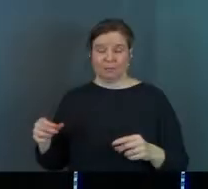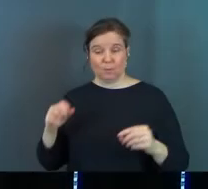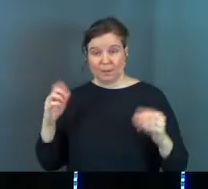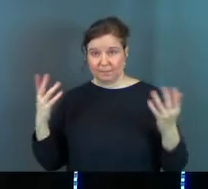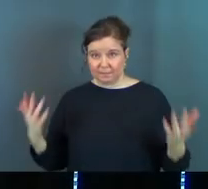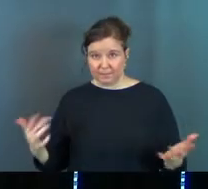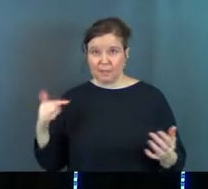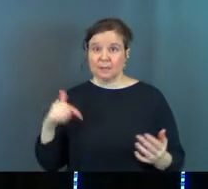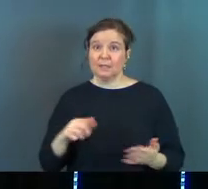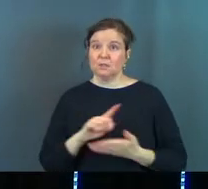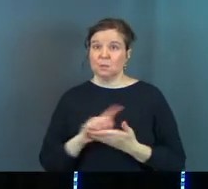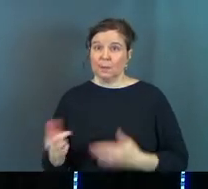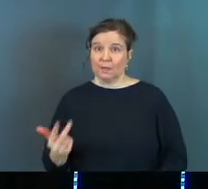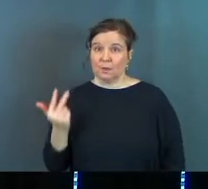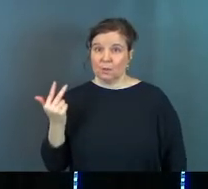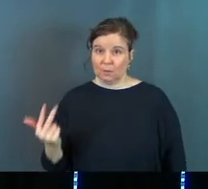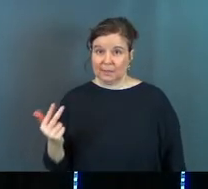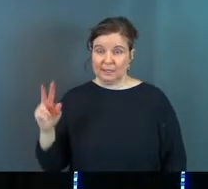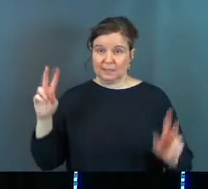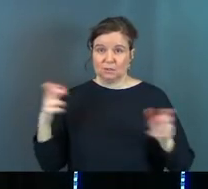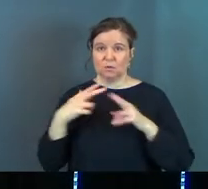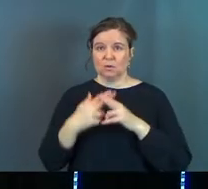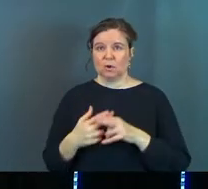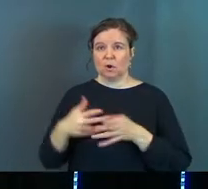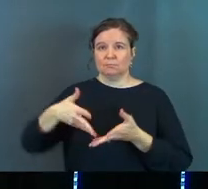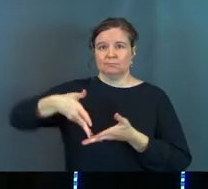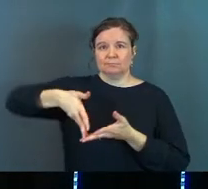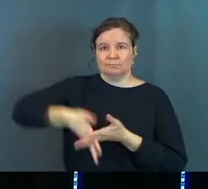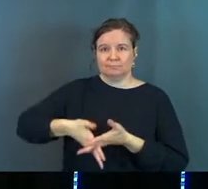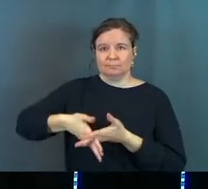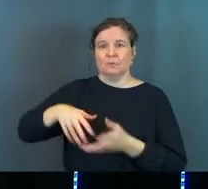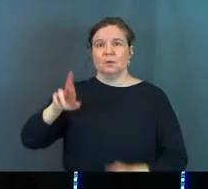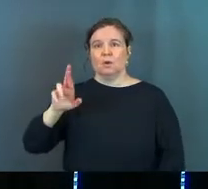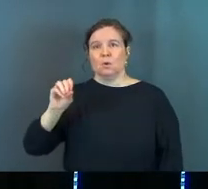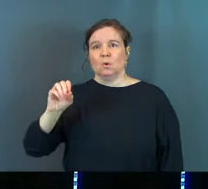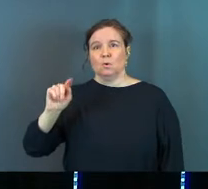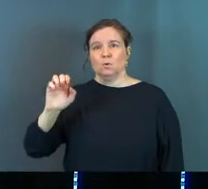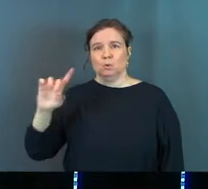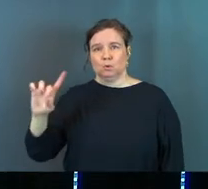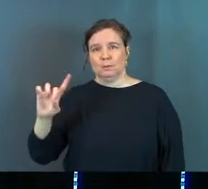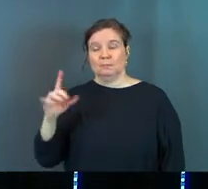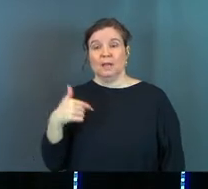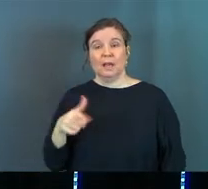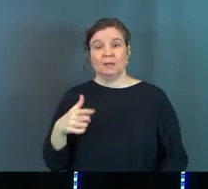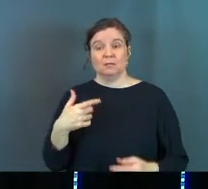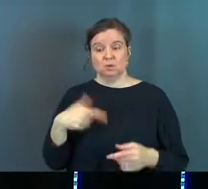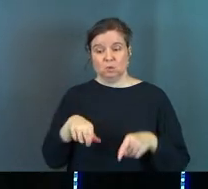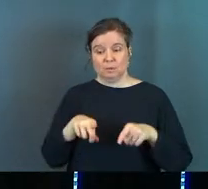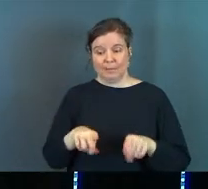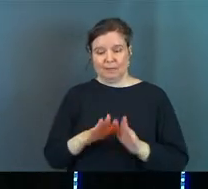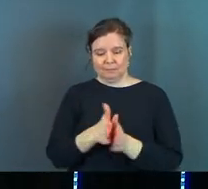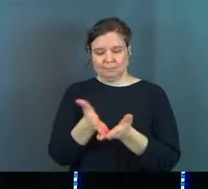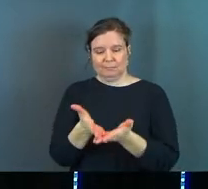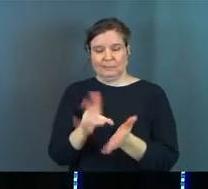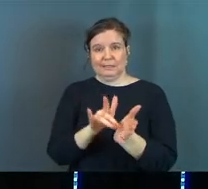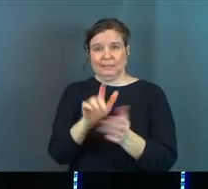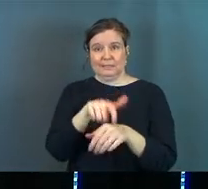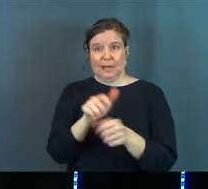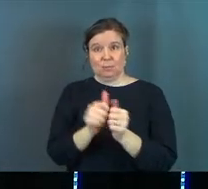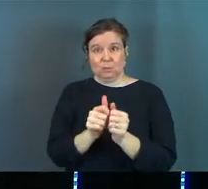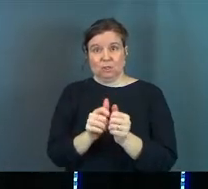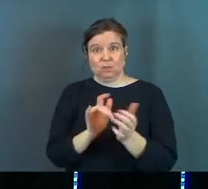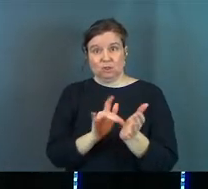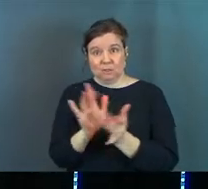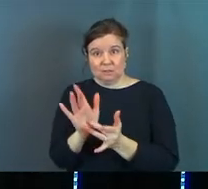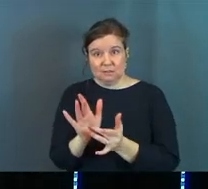Okay, so this is week three in our series called Rooted, and we've been talking about God's Word and you spending time with Jesus